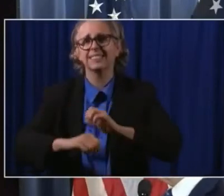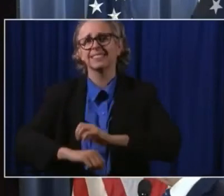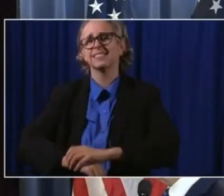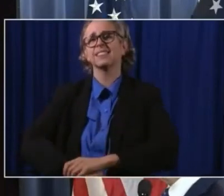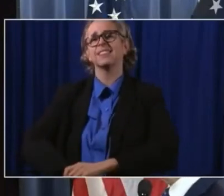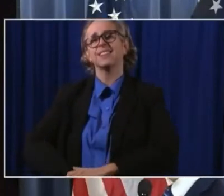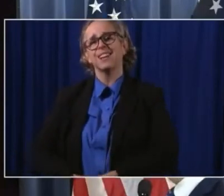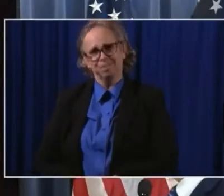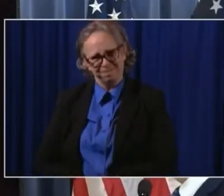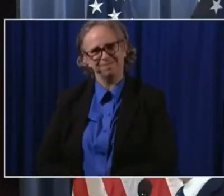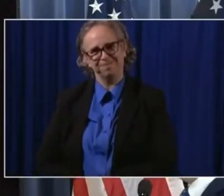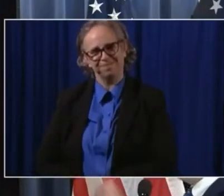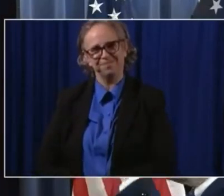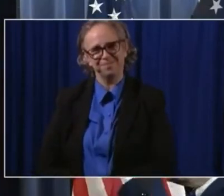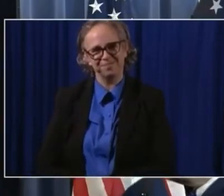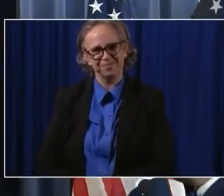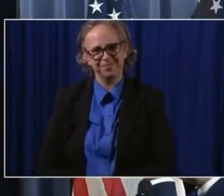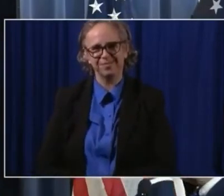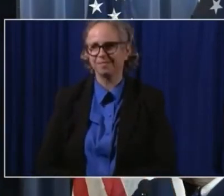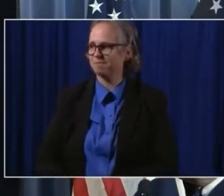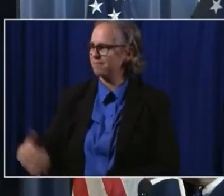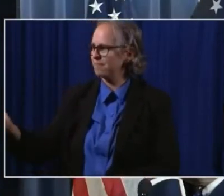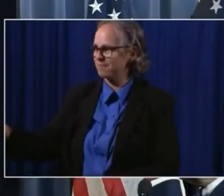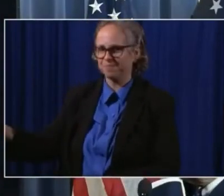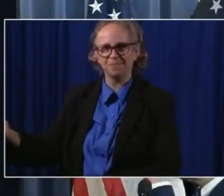And we'll see the next one.